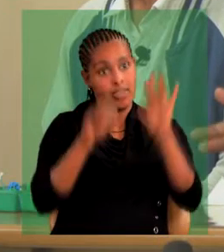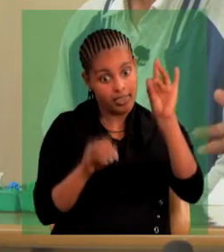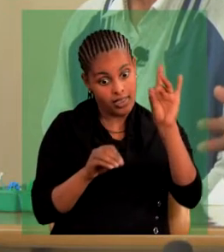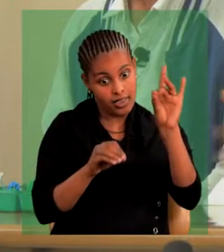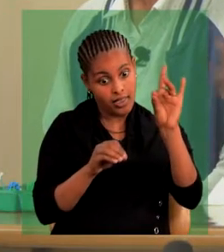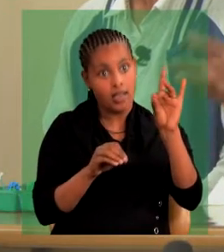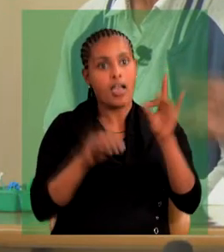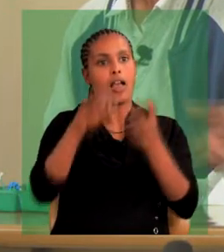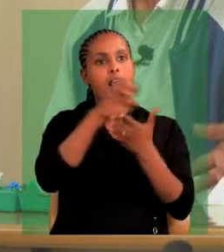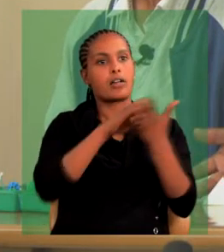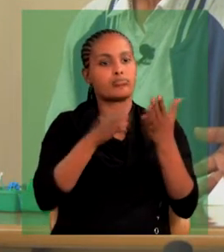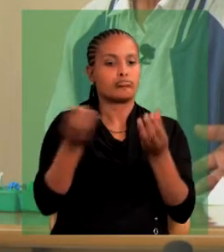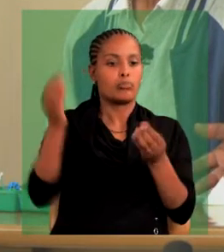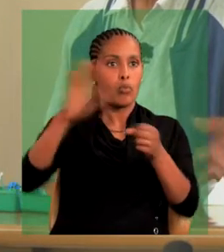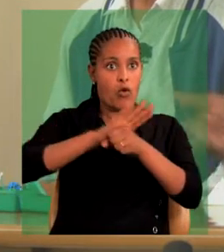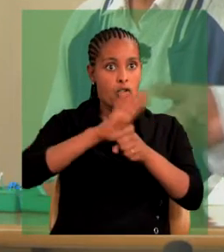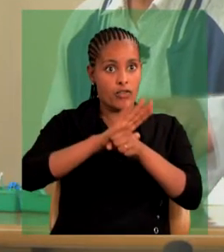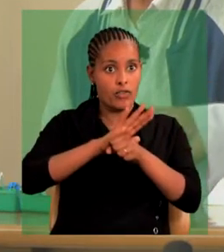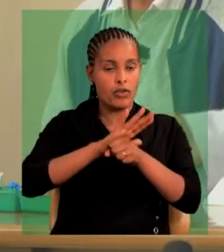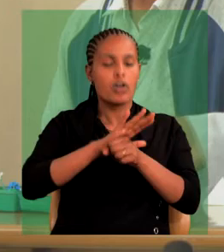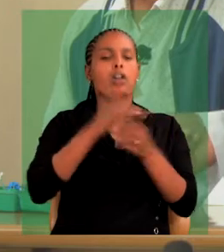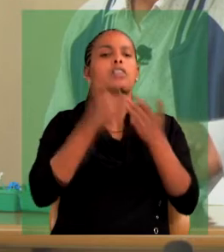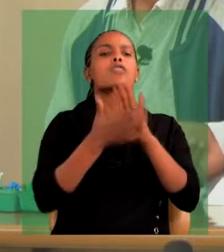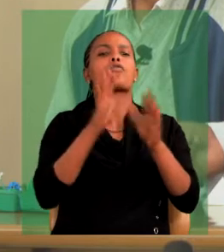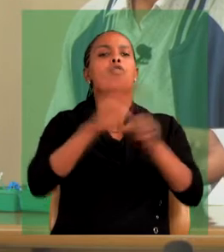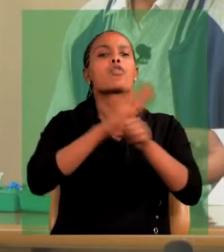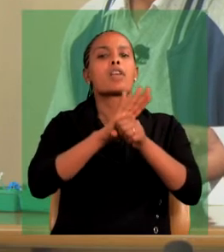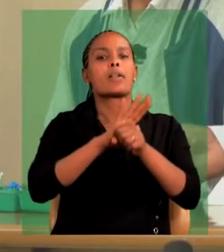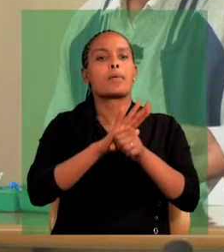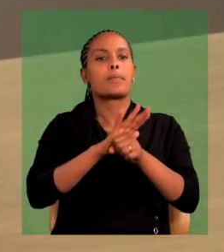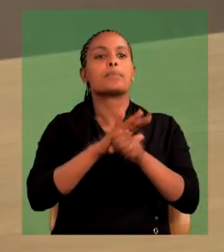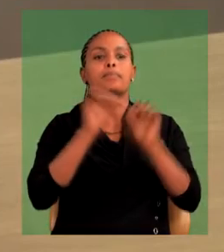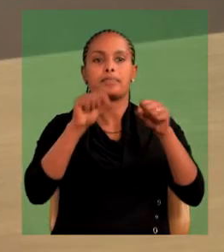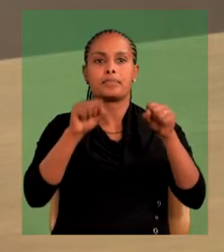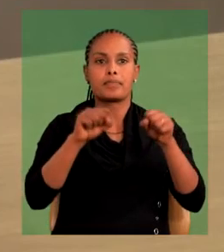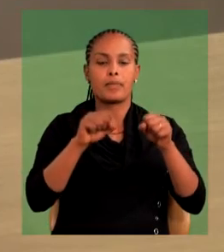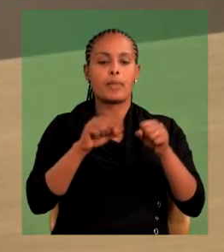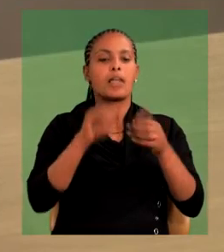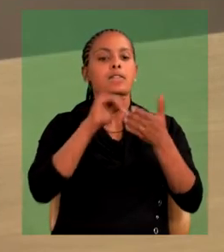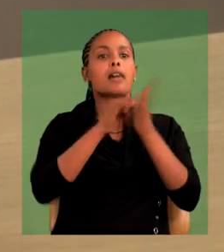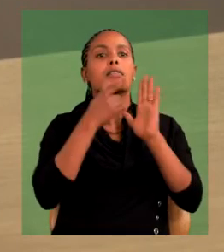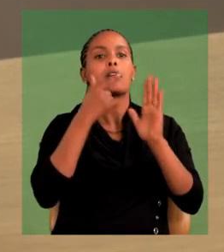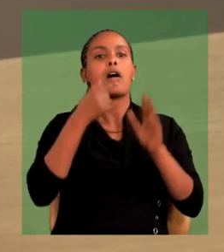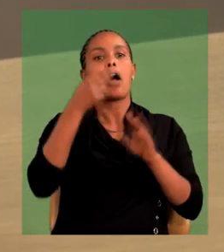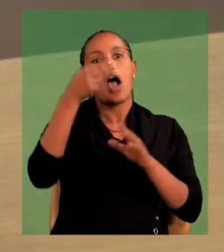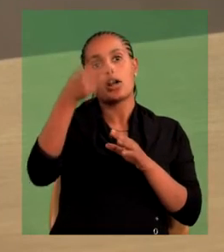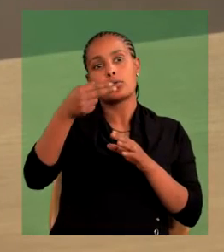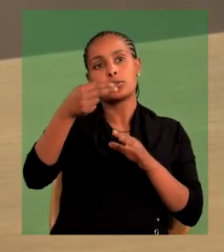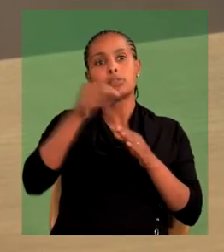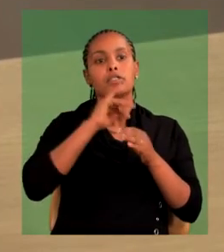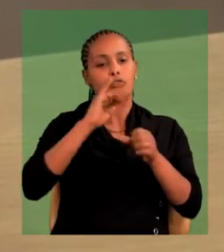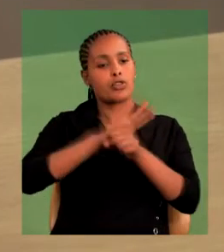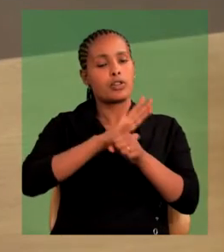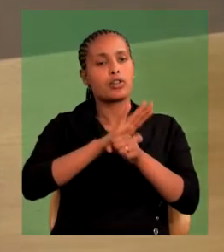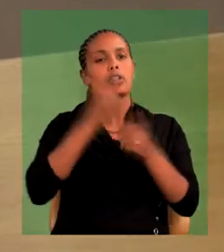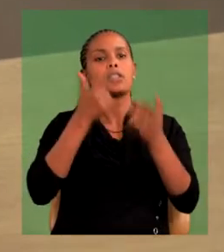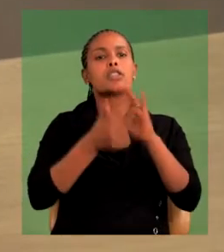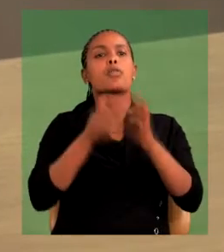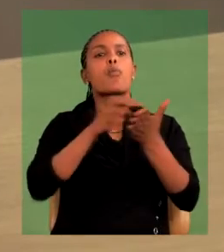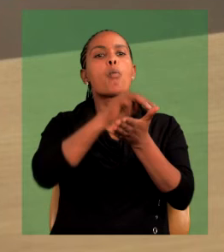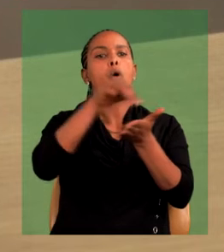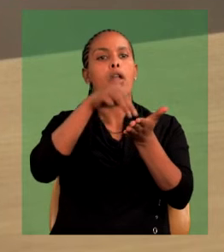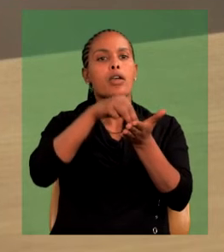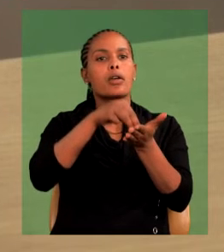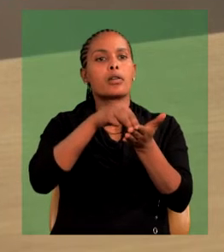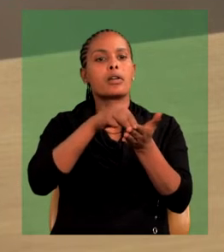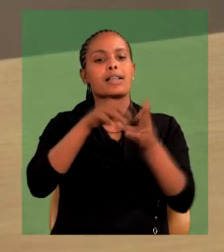8 electrons. Or 4 pairs. So it is fulfilled. Yes. That of hydrogen is also fulfilled. Because so this molecule is